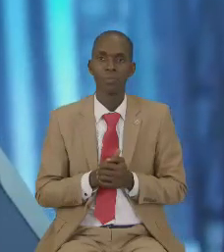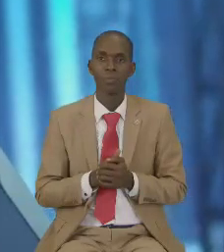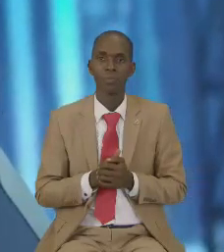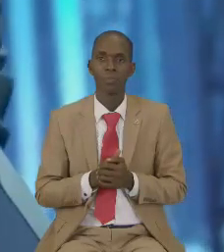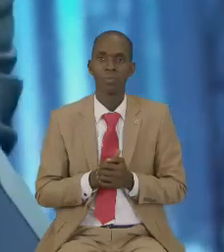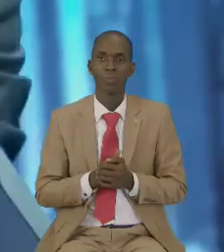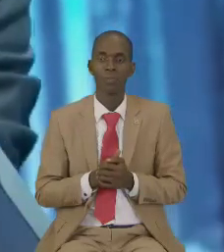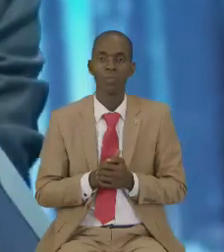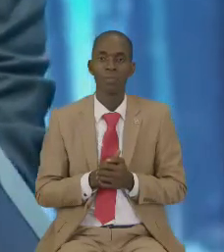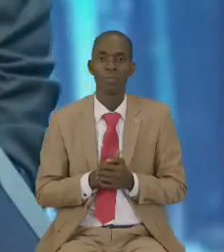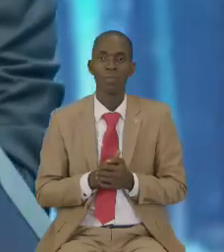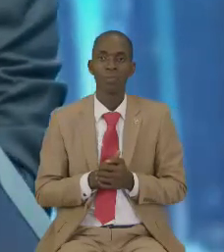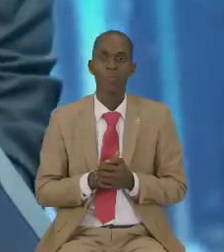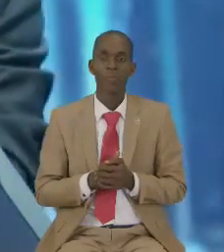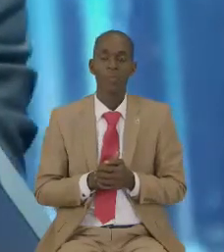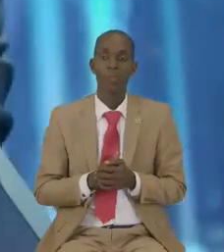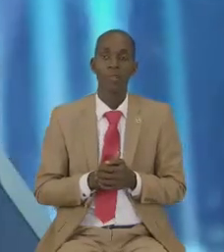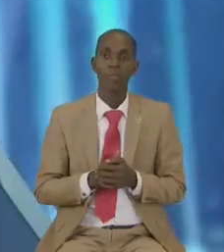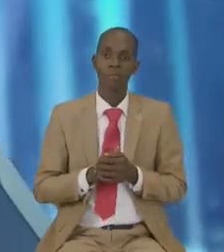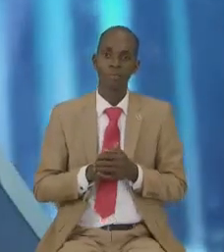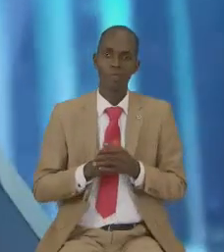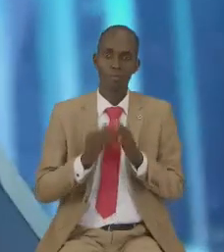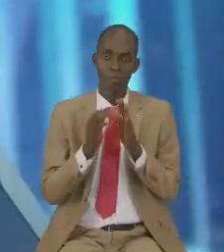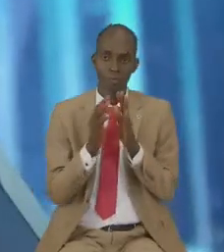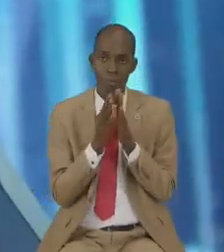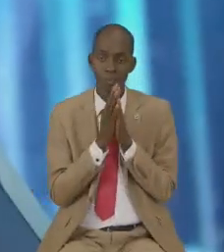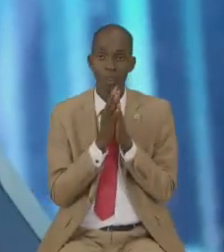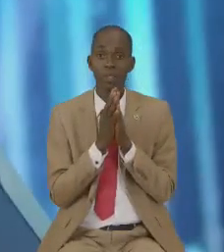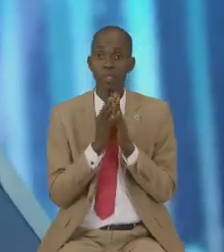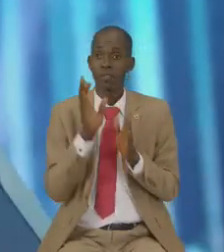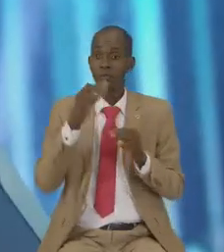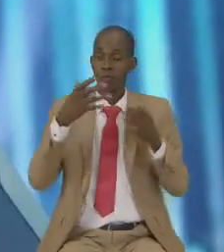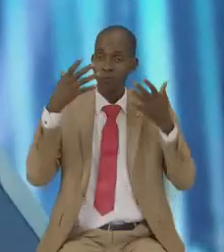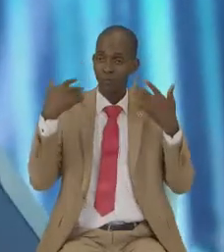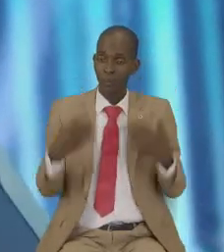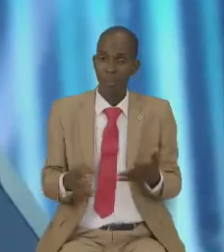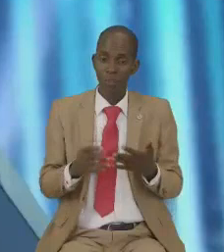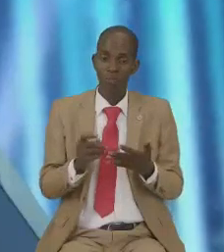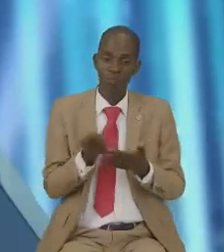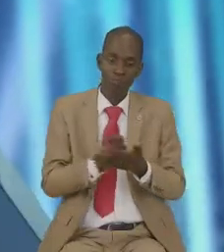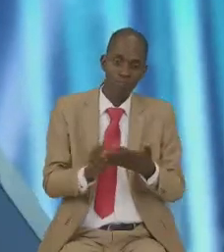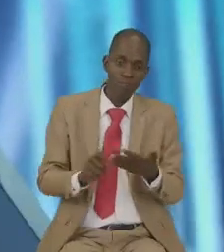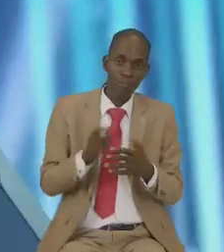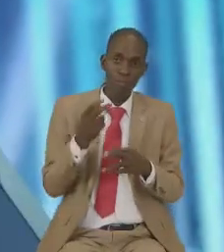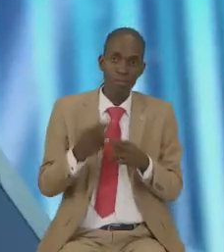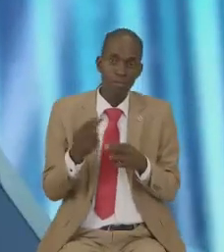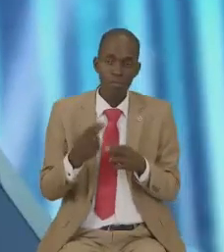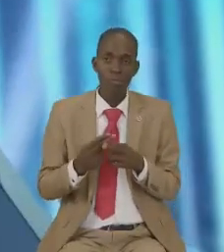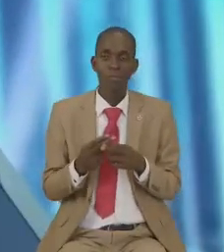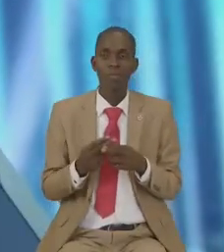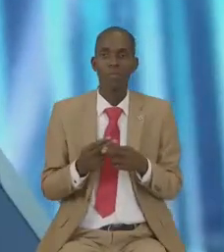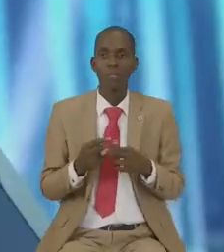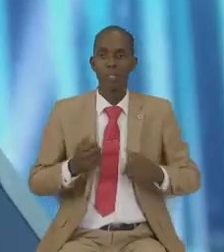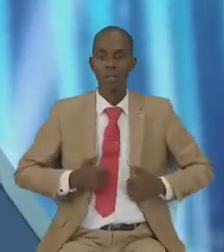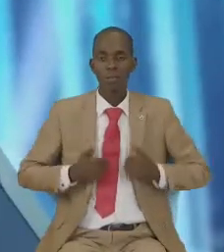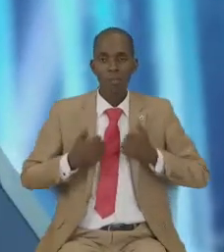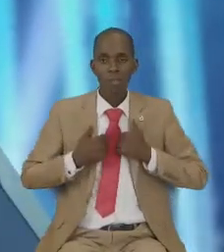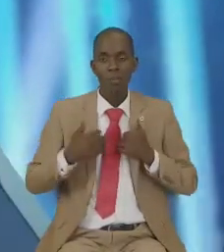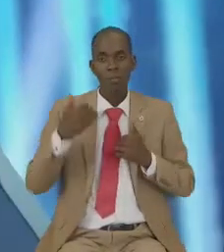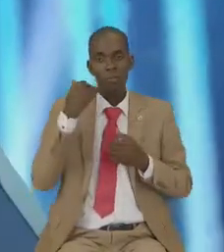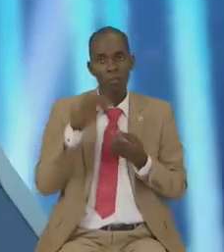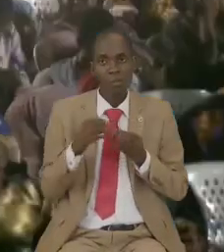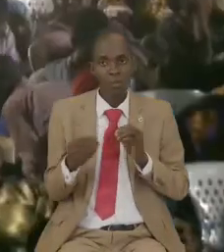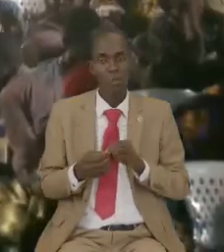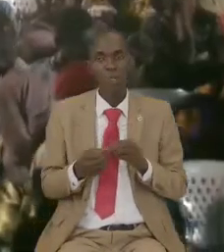Once they are through with you, then you have your seat and be praying, talking to God, and say, Lord, I've got